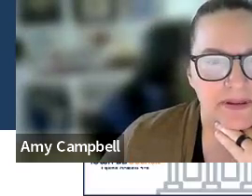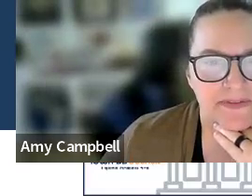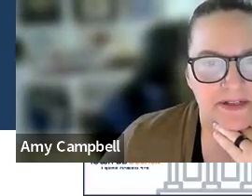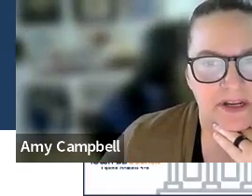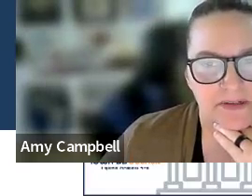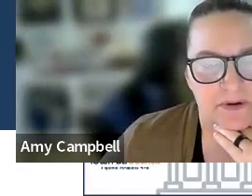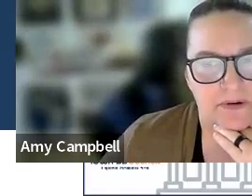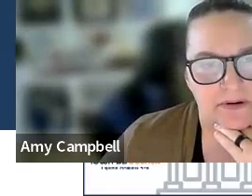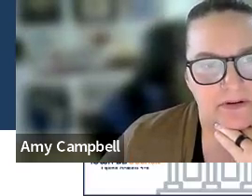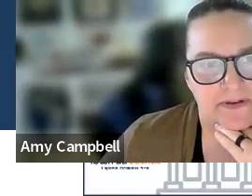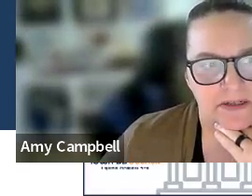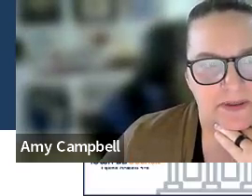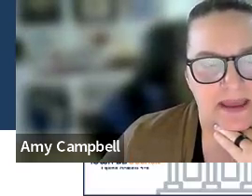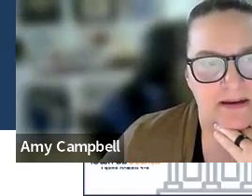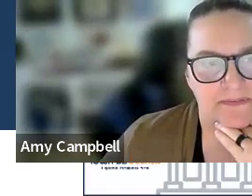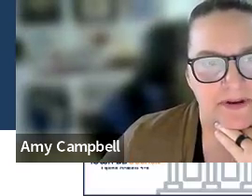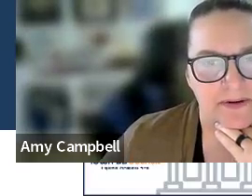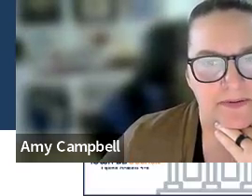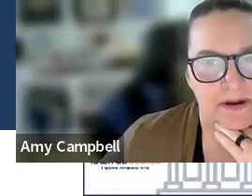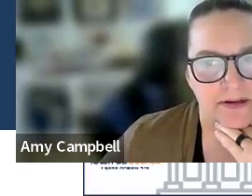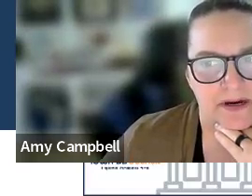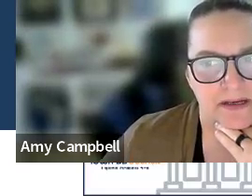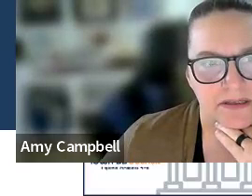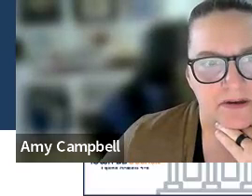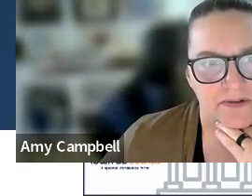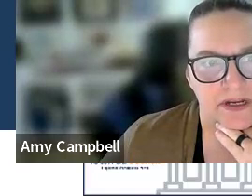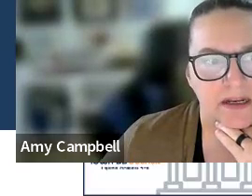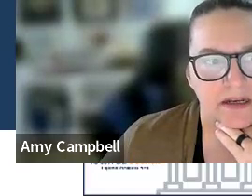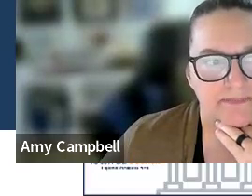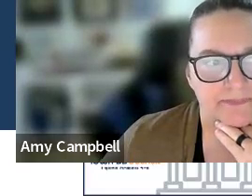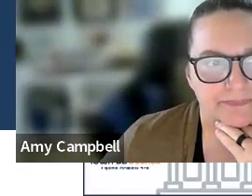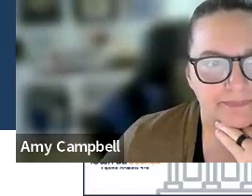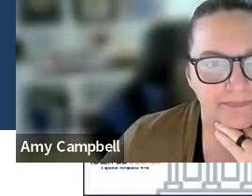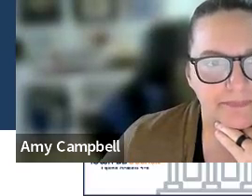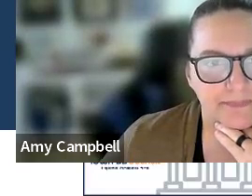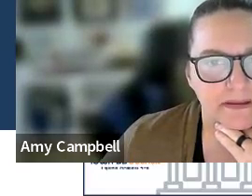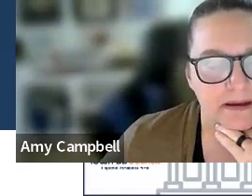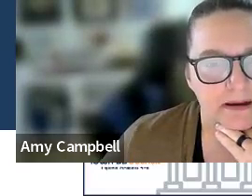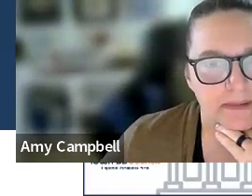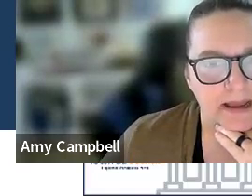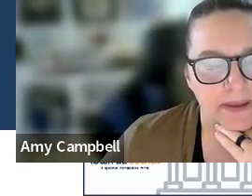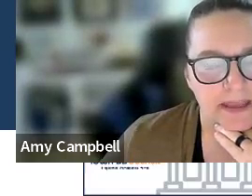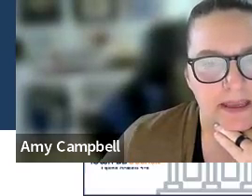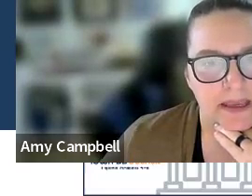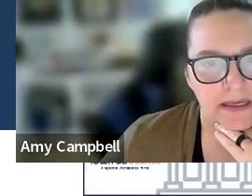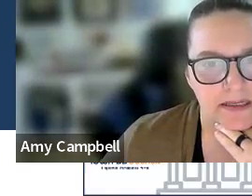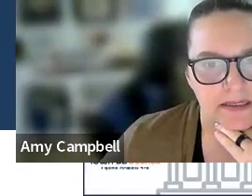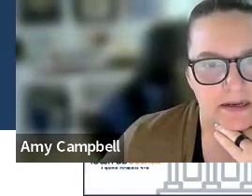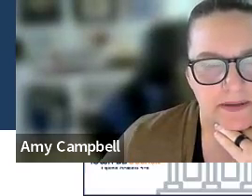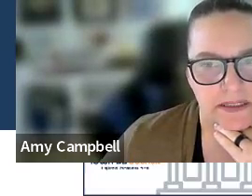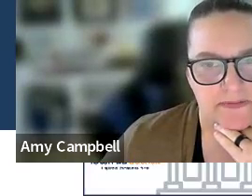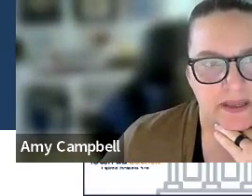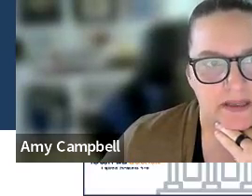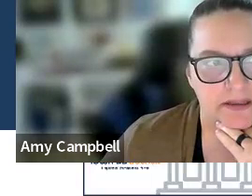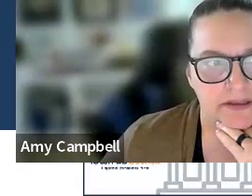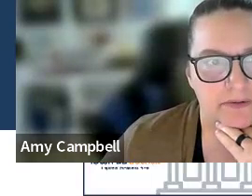I believe that change will go into effect when they have new contracts negotiated. I would guess that's going to